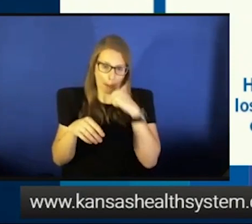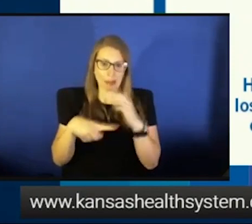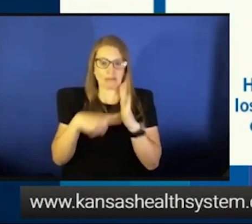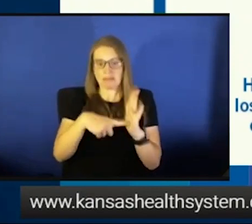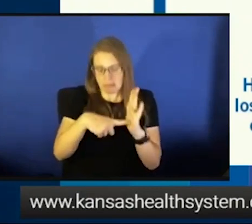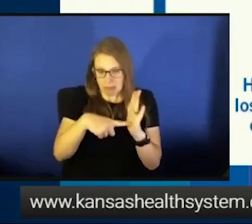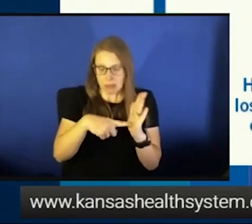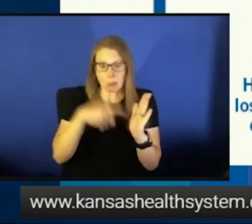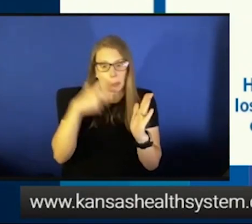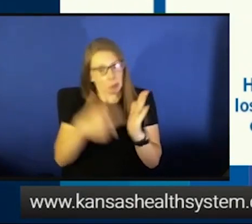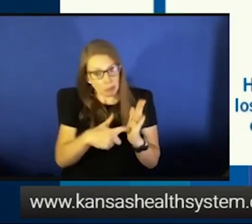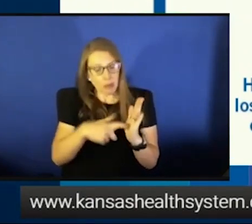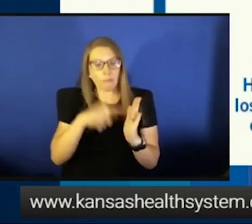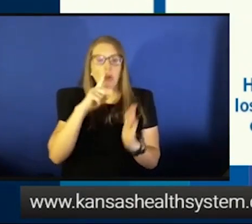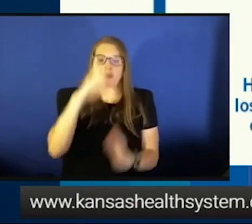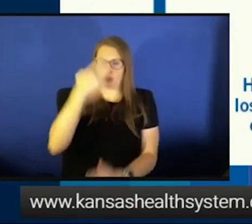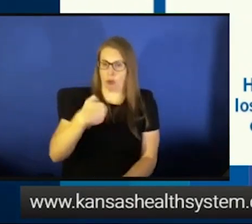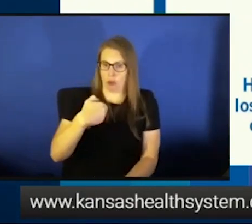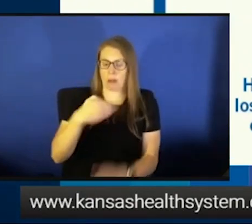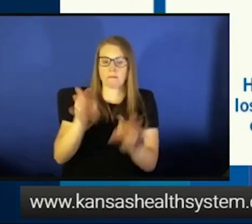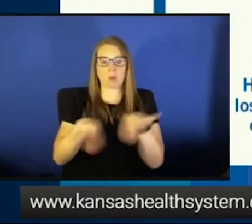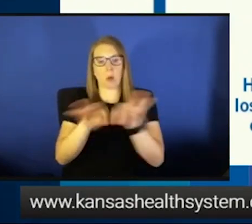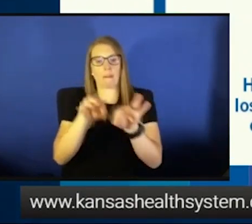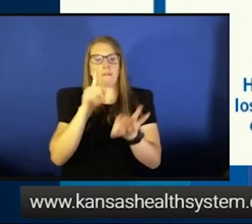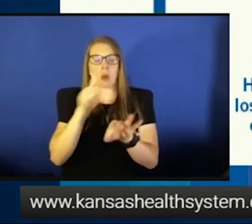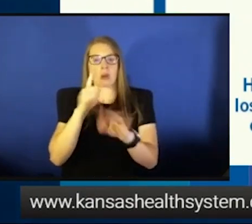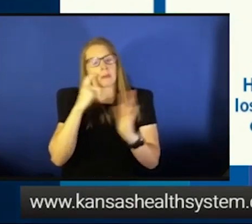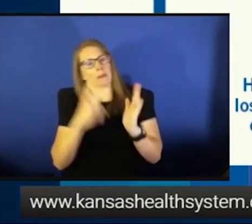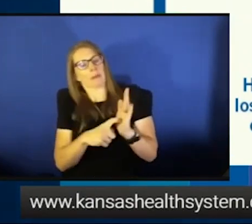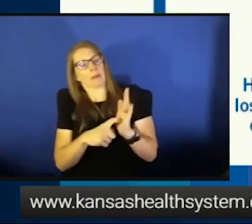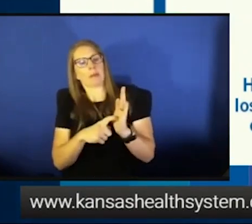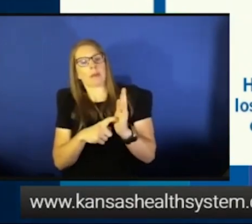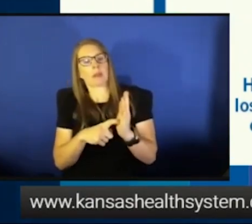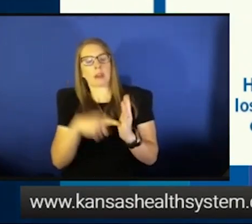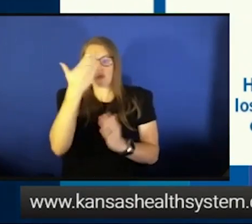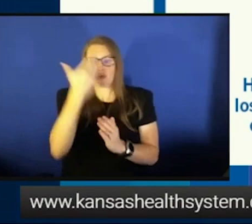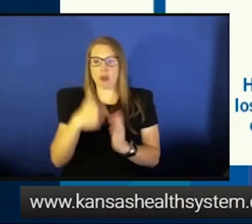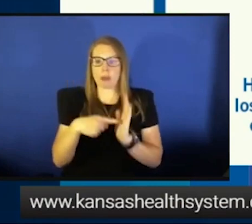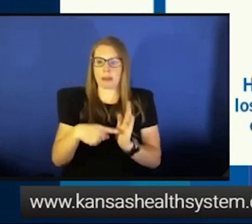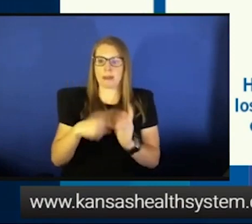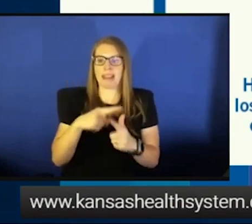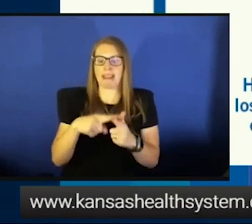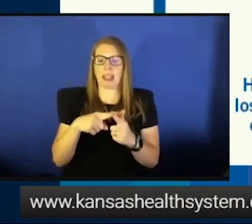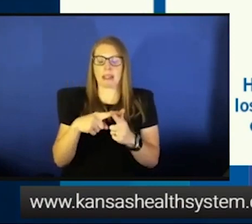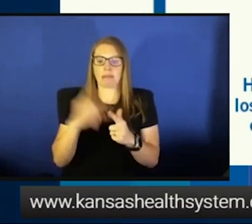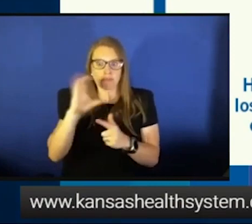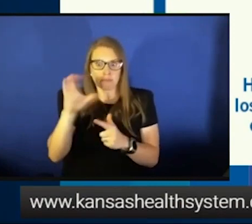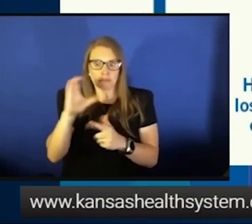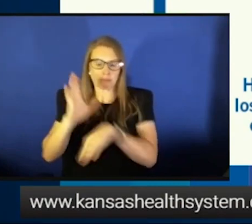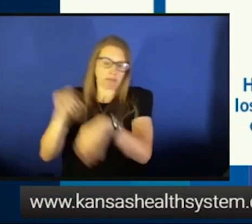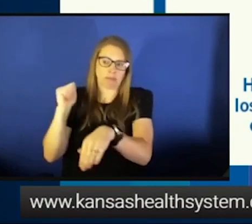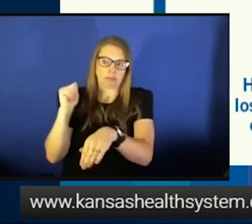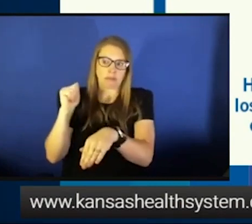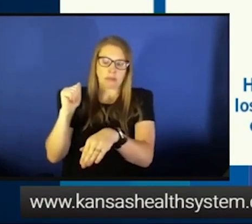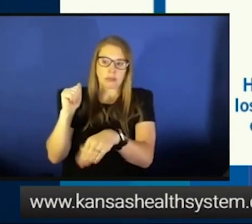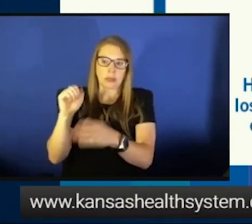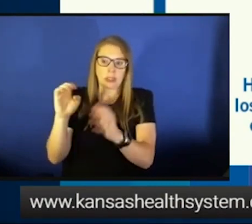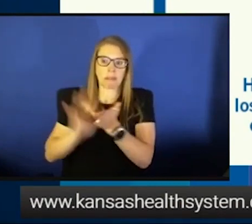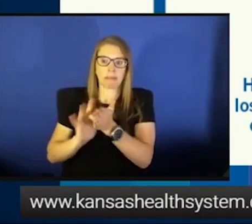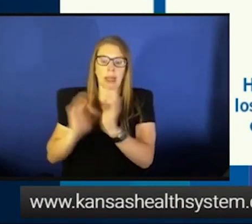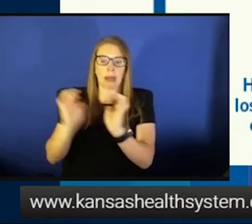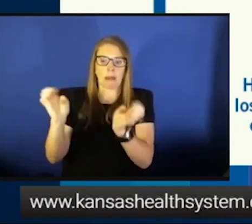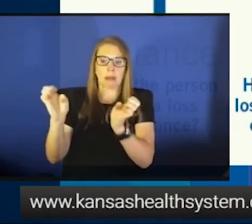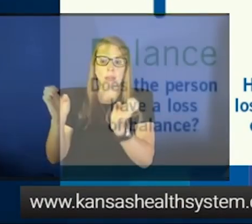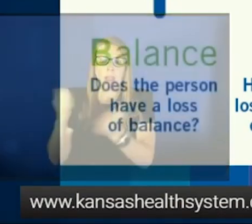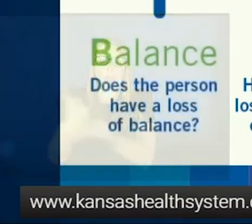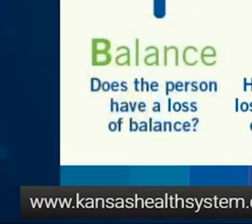stroke, the importance of recognizing these stroke symptoms, and then seeking medical attention right away. Can you go through some of